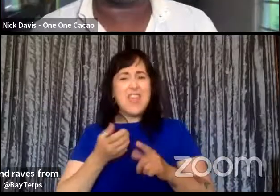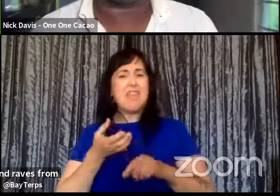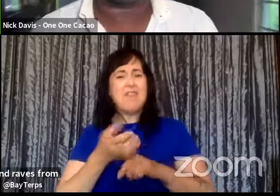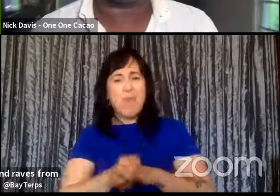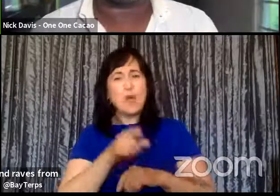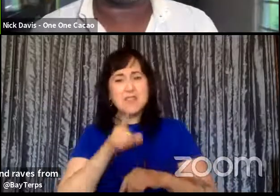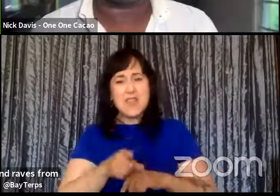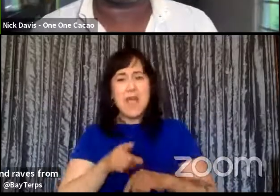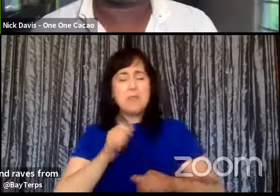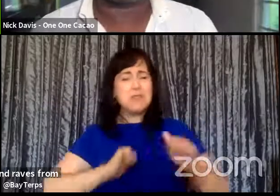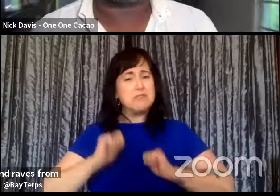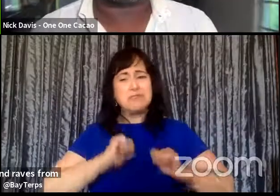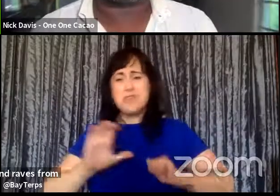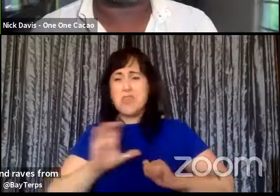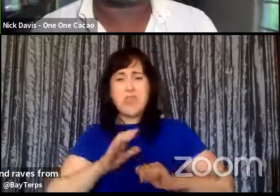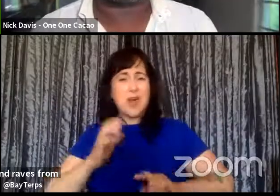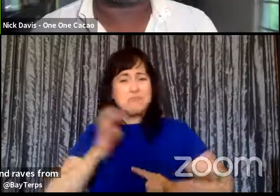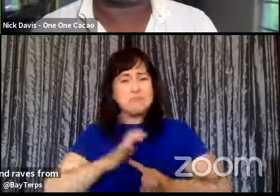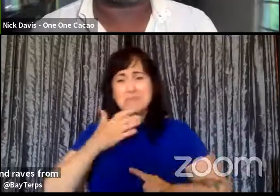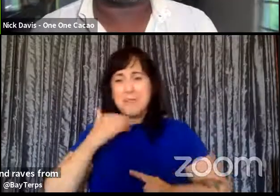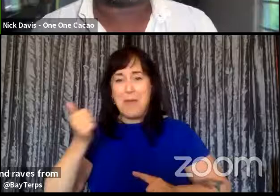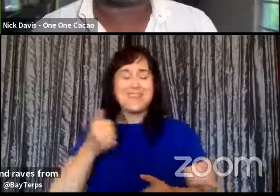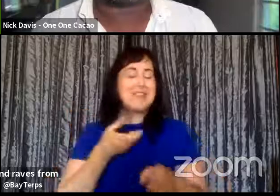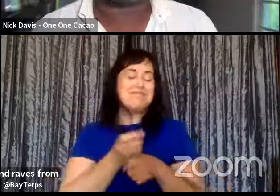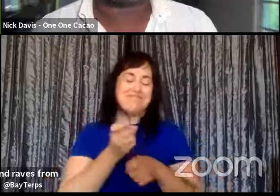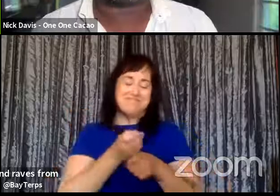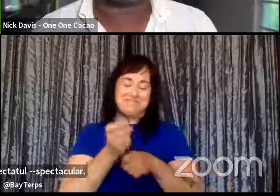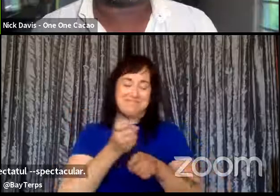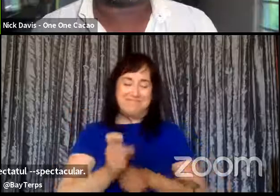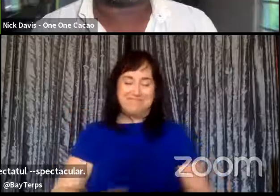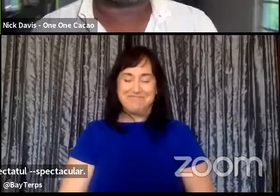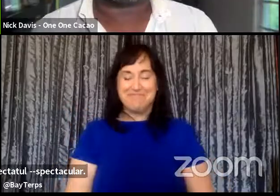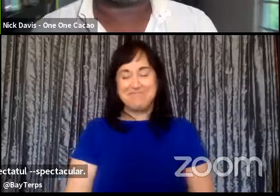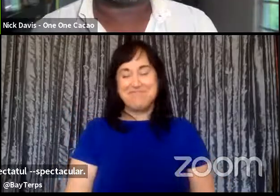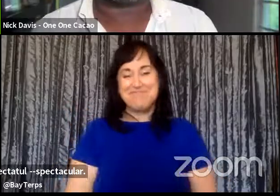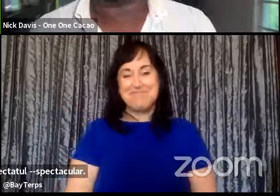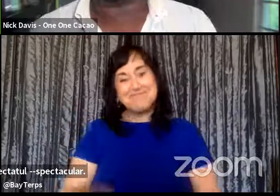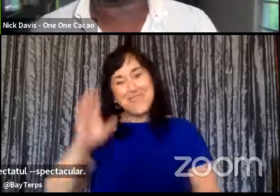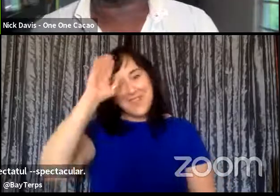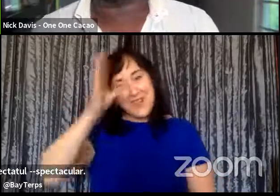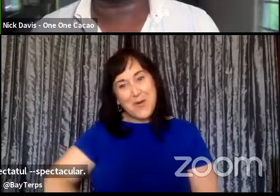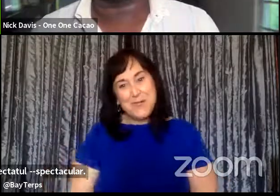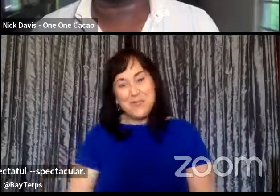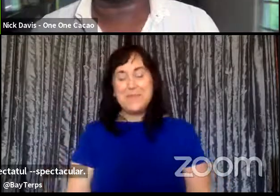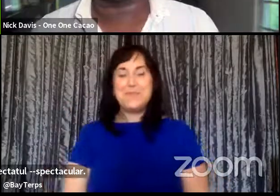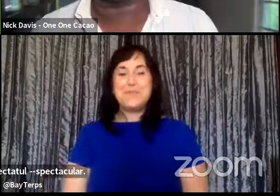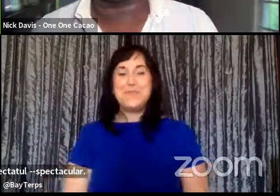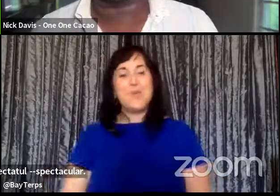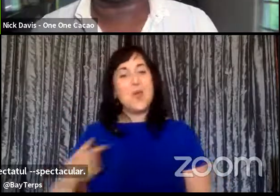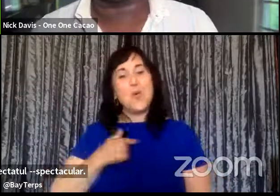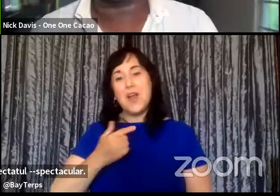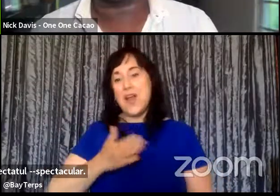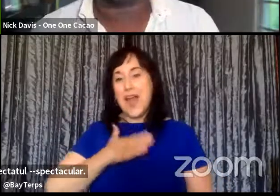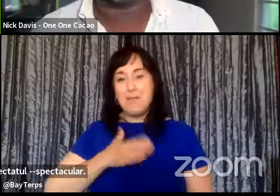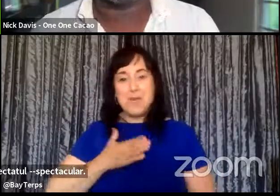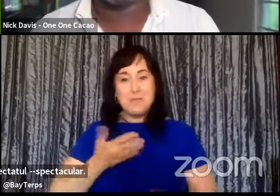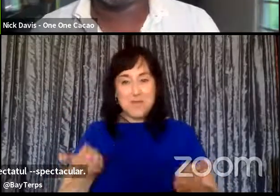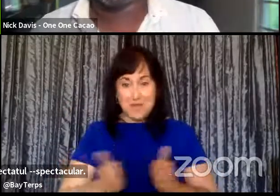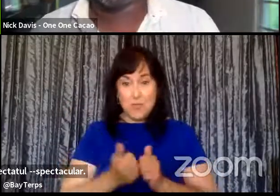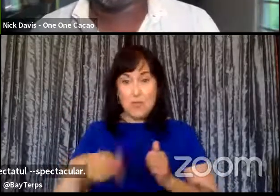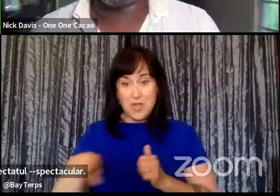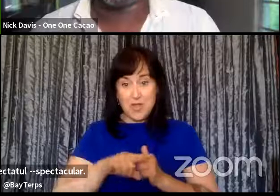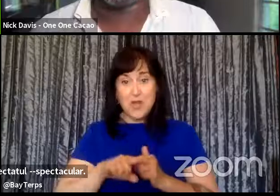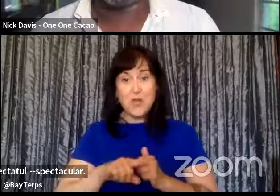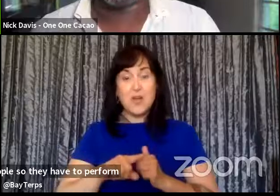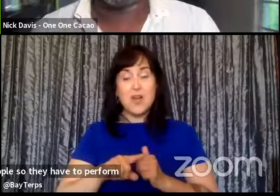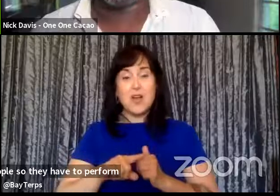and then worry the whole time. I'm just kidding. So hello, we're so happy to be here with you guys. We're